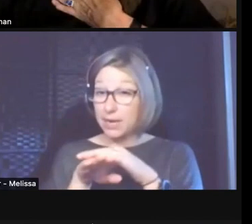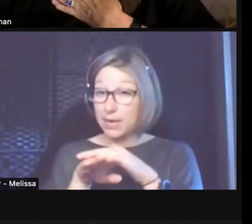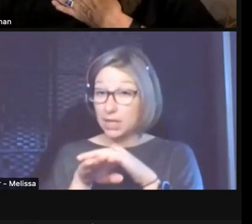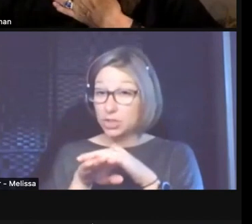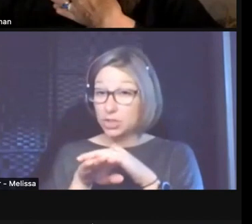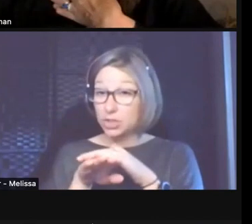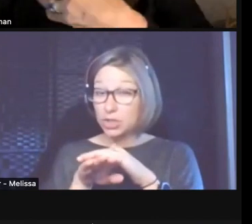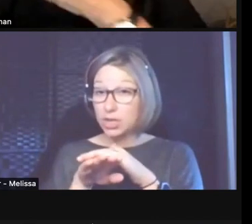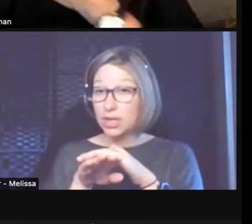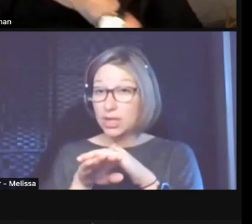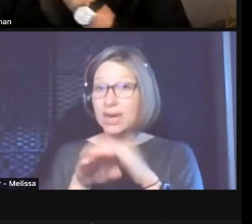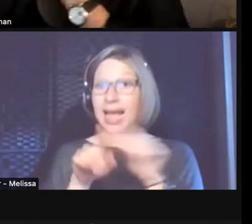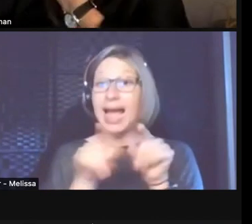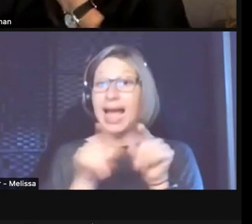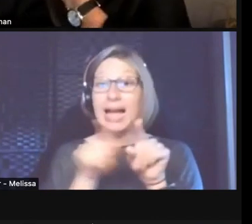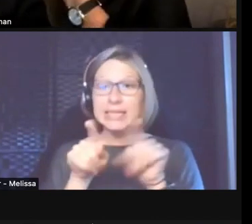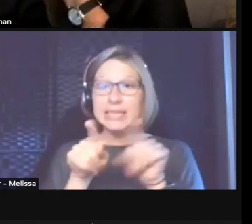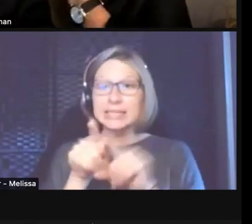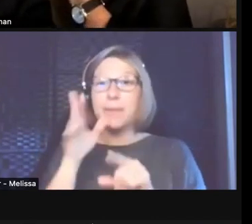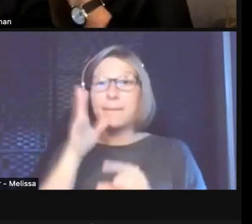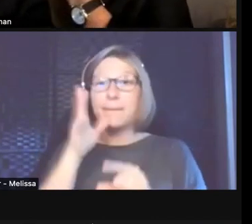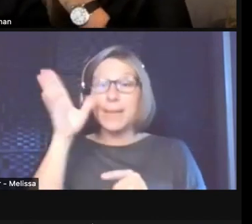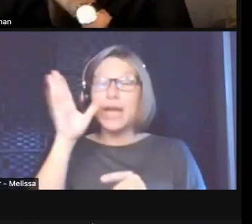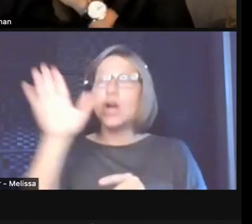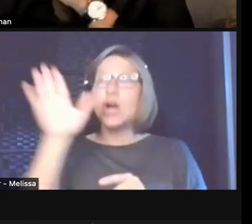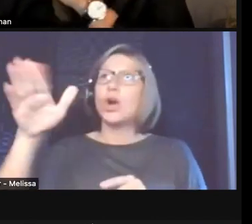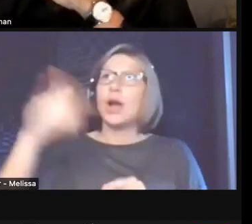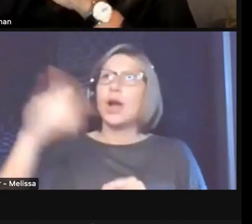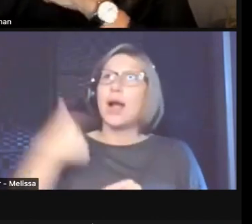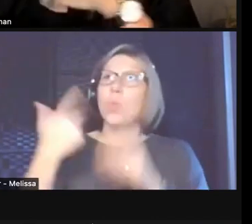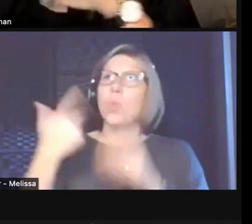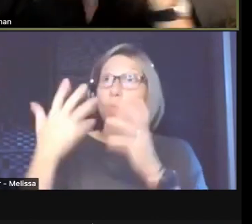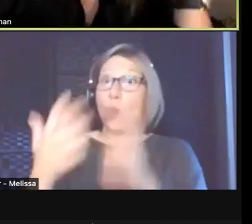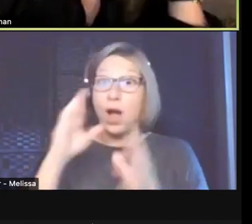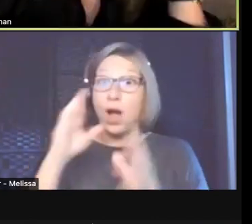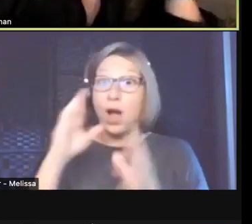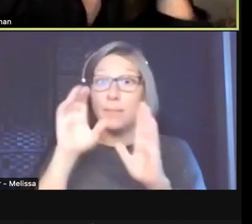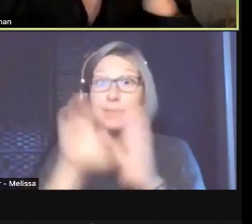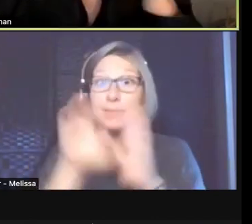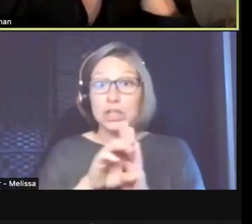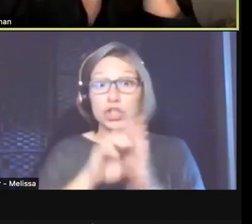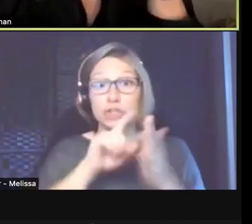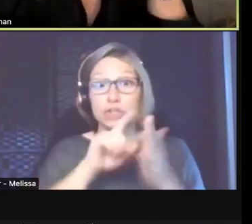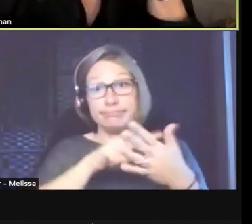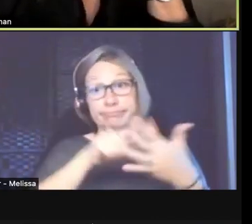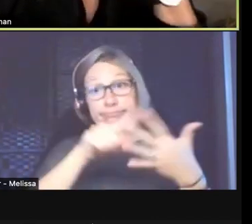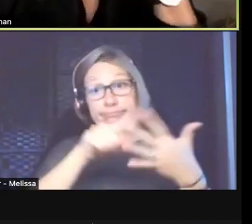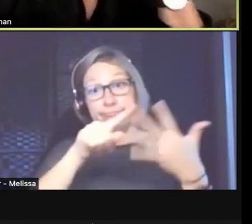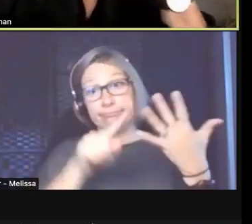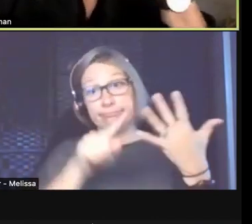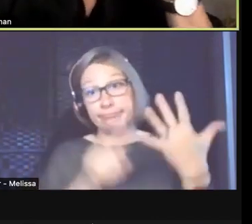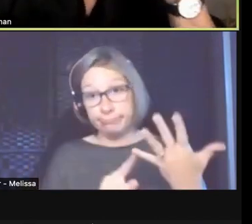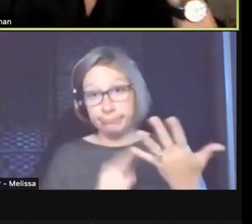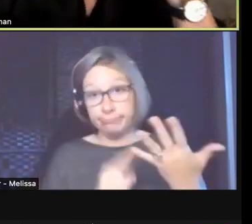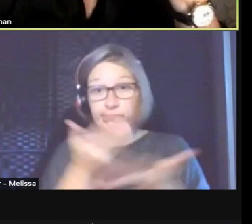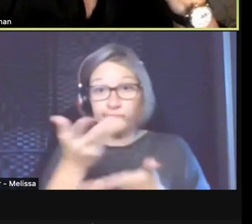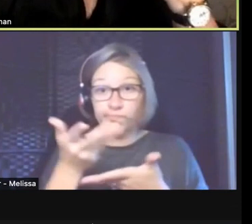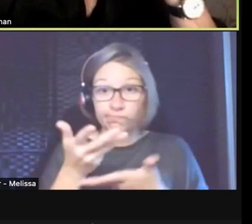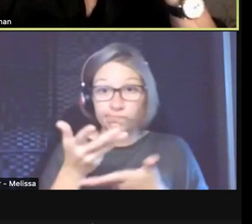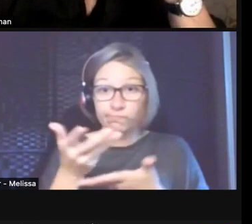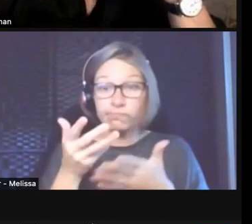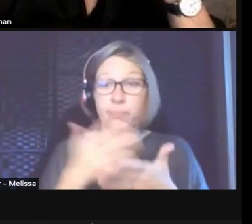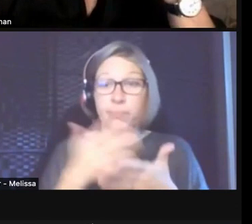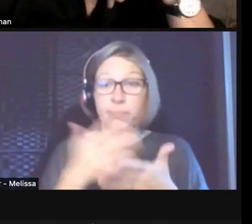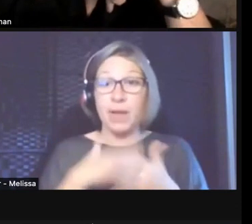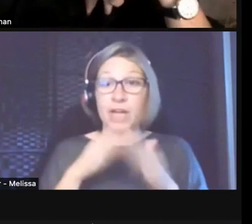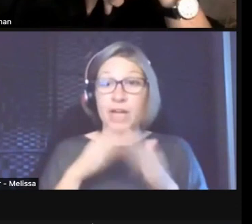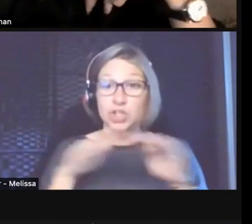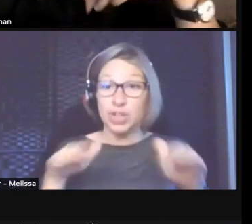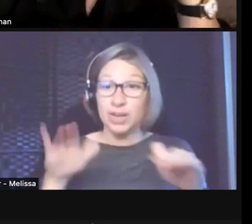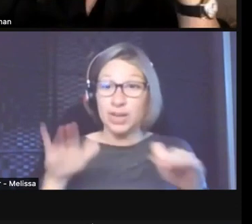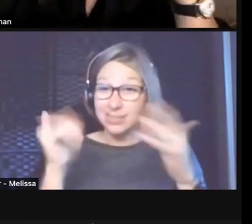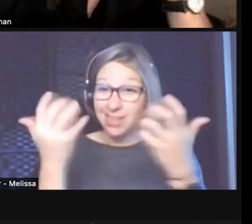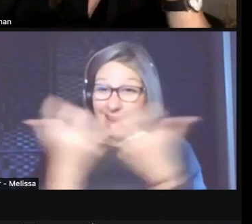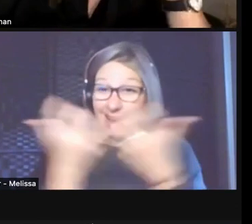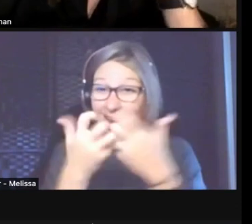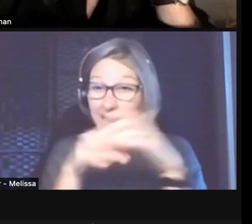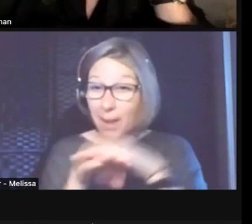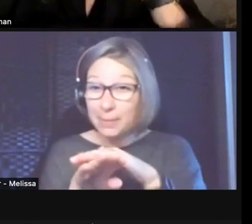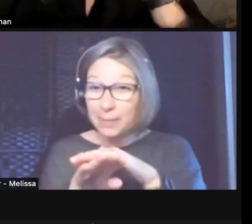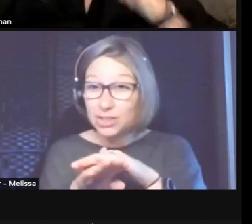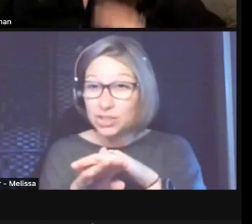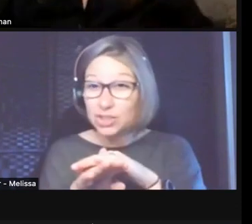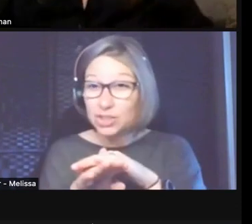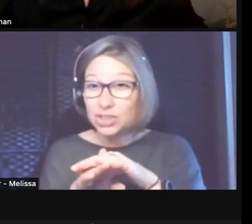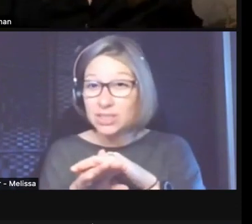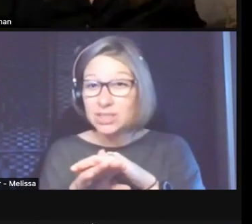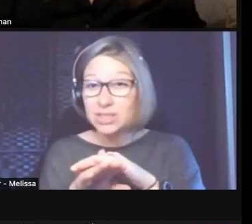would, as a parent, I would like these pictures of whoever will be in my child's life? Is that an accommodation? I don't